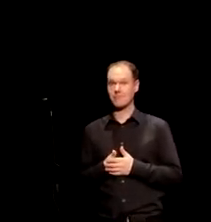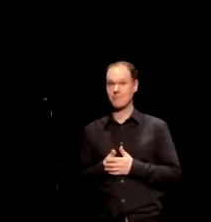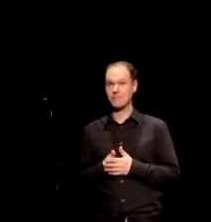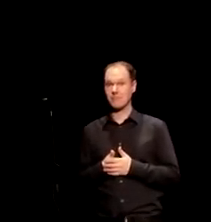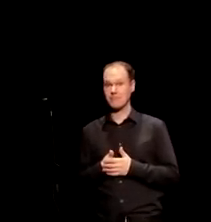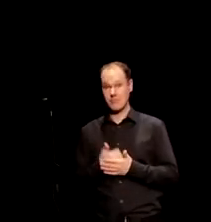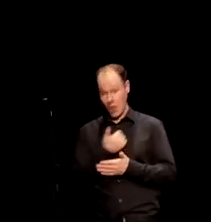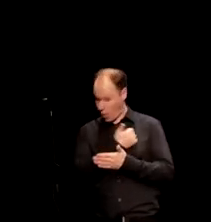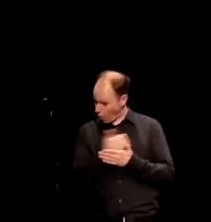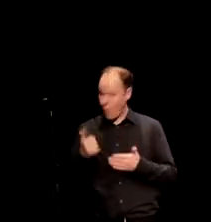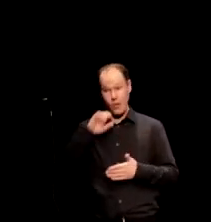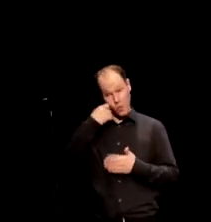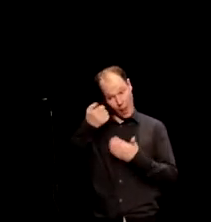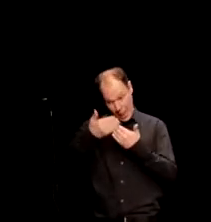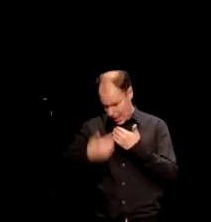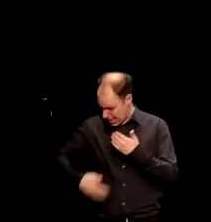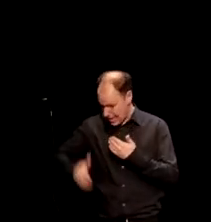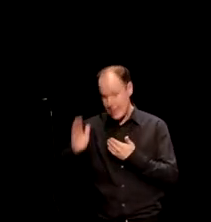And I always shall do.